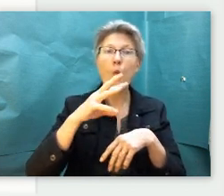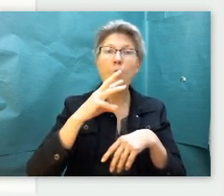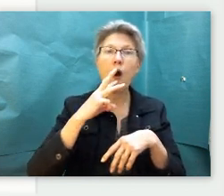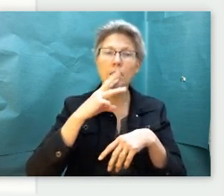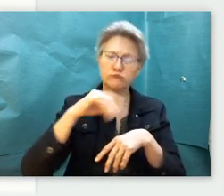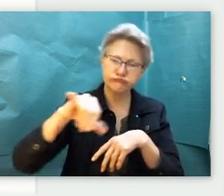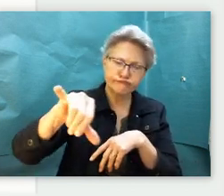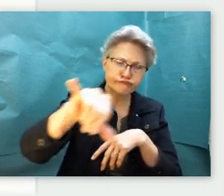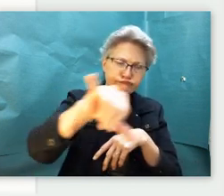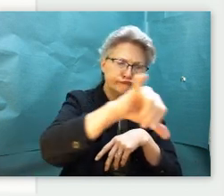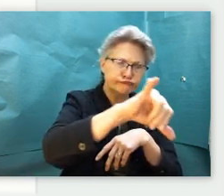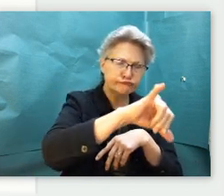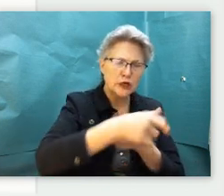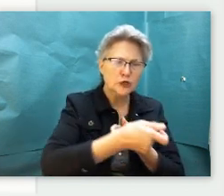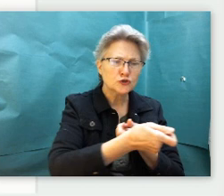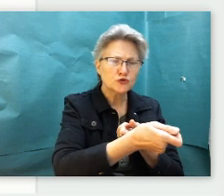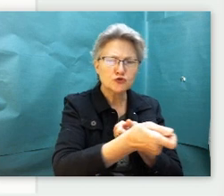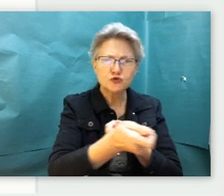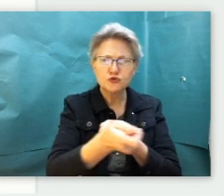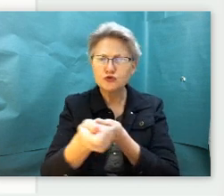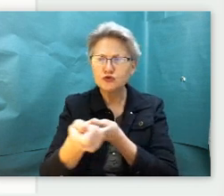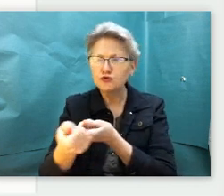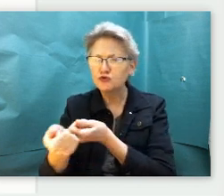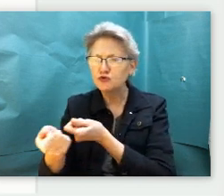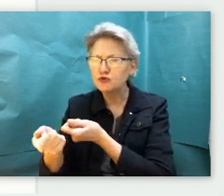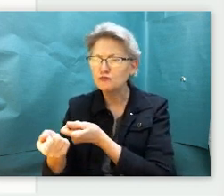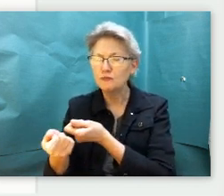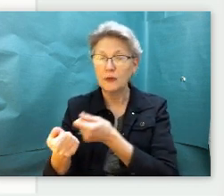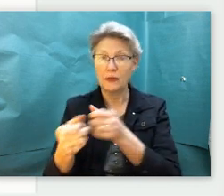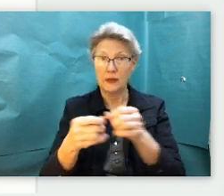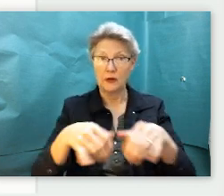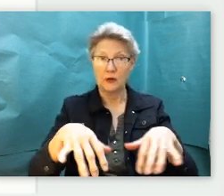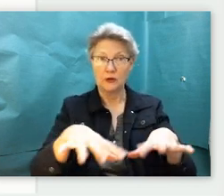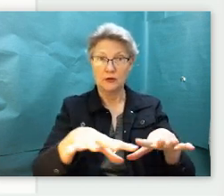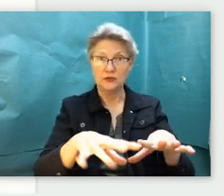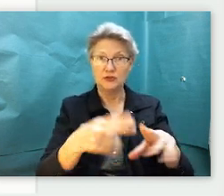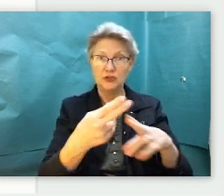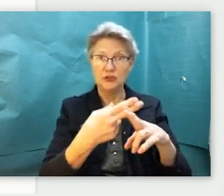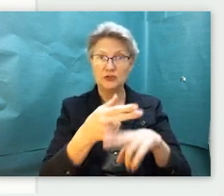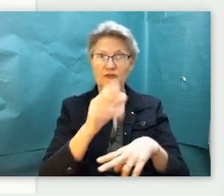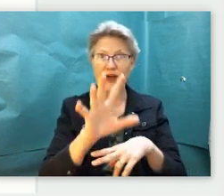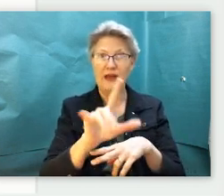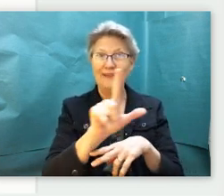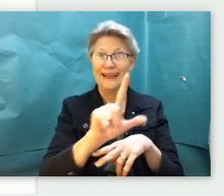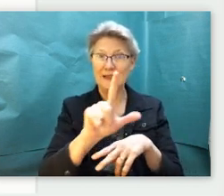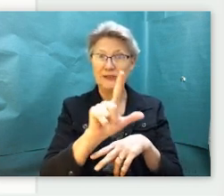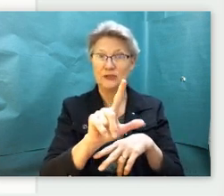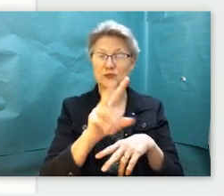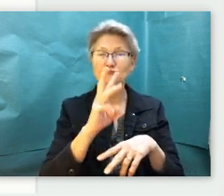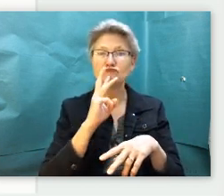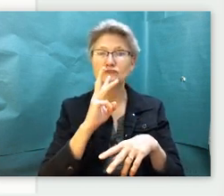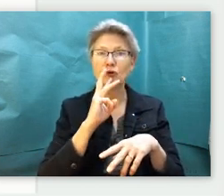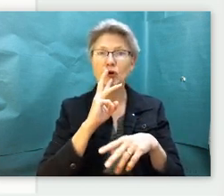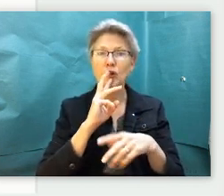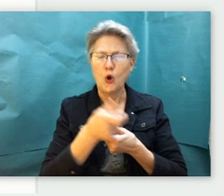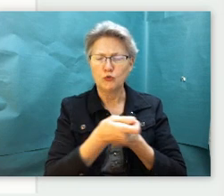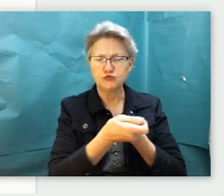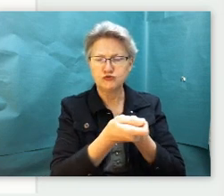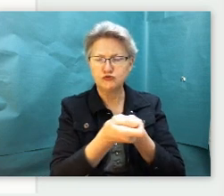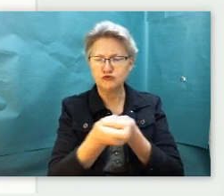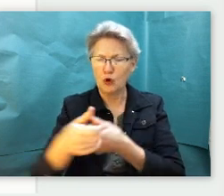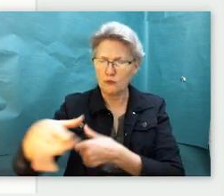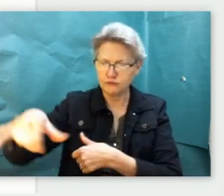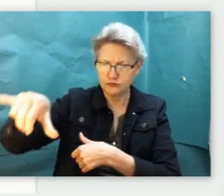bluebonnets that she used the soil to plant with. So she used 5 liters of water to water her bluebonnet